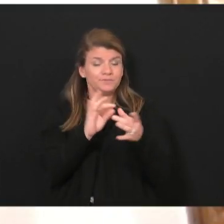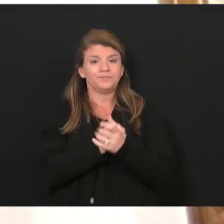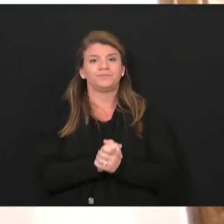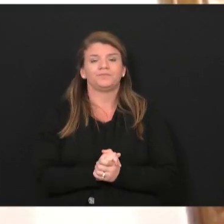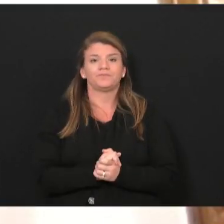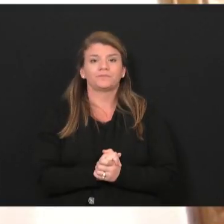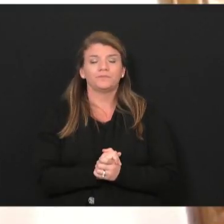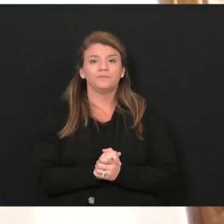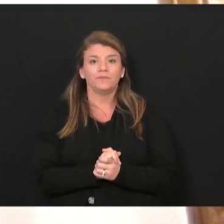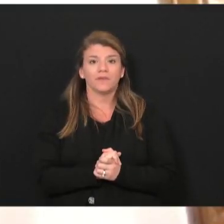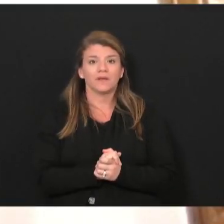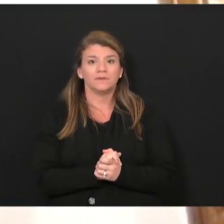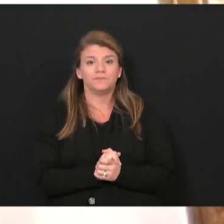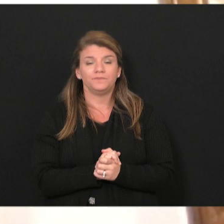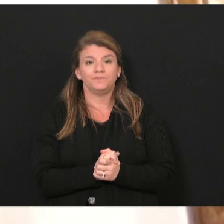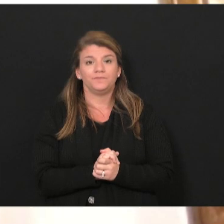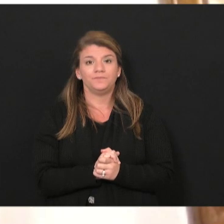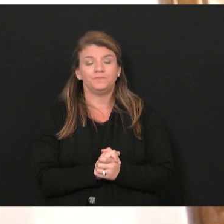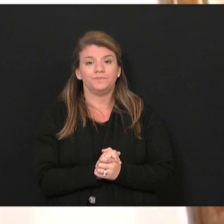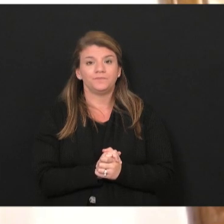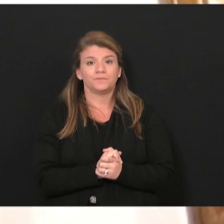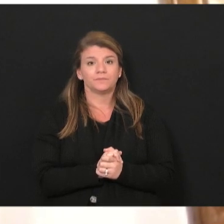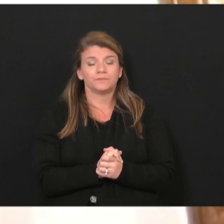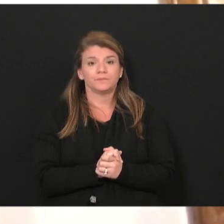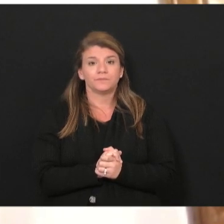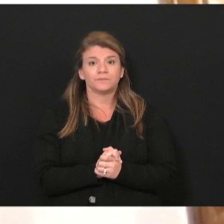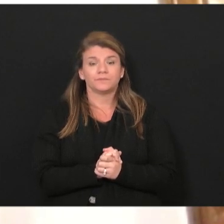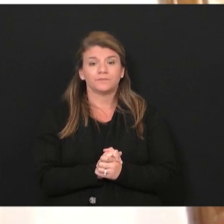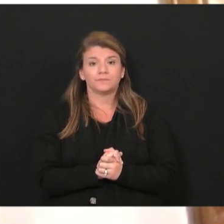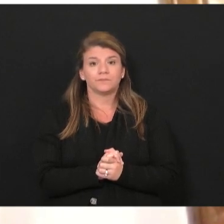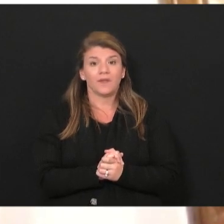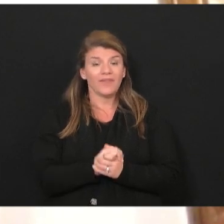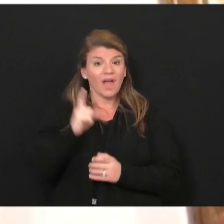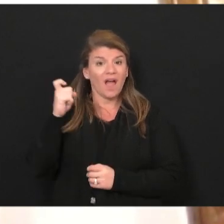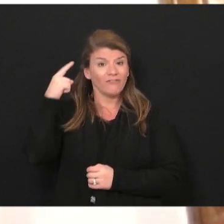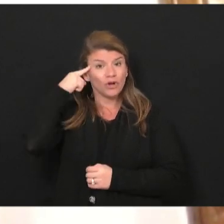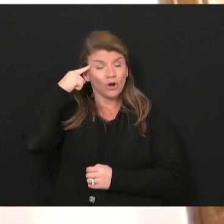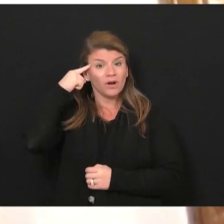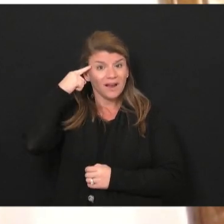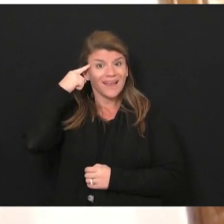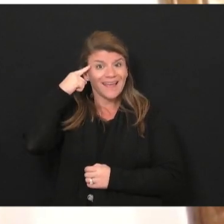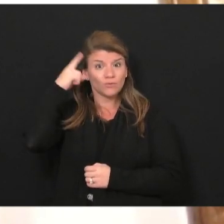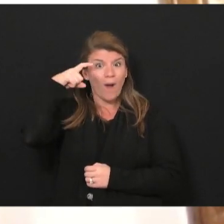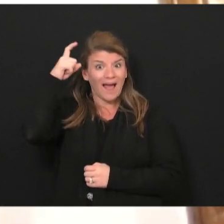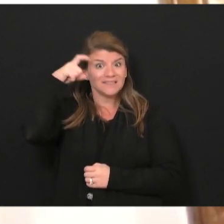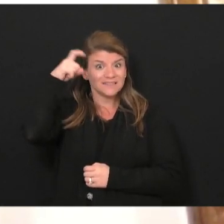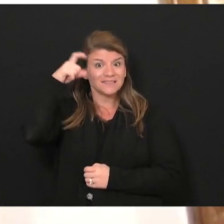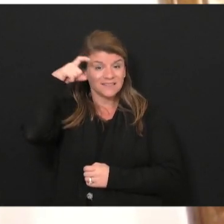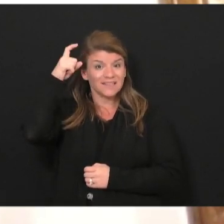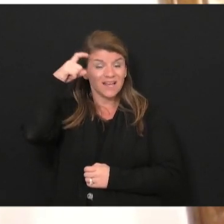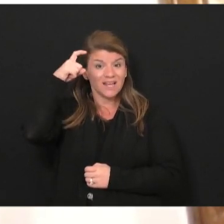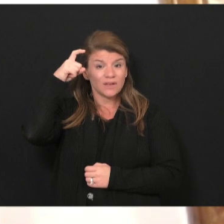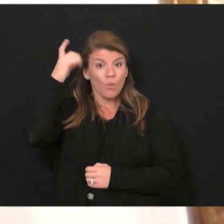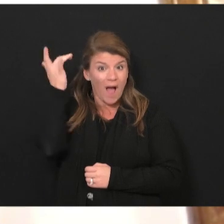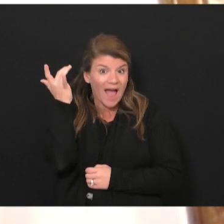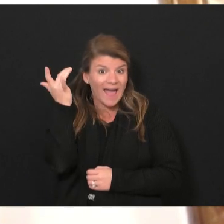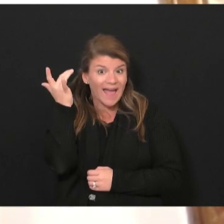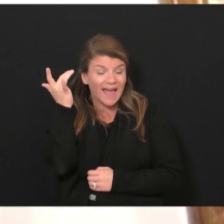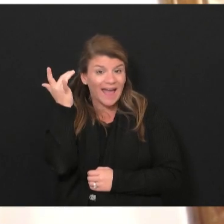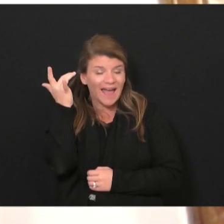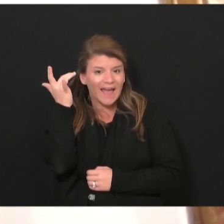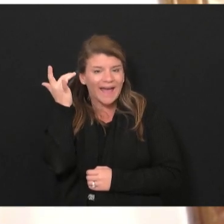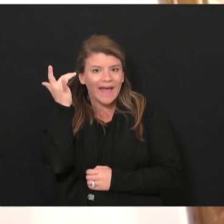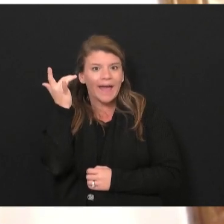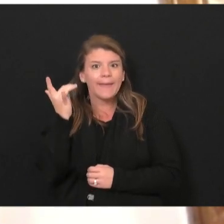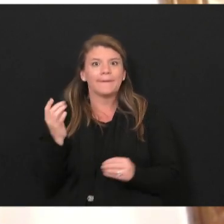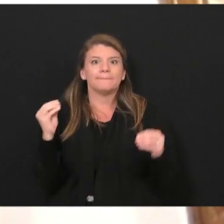think the governor is wise from the perspective that the more connection that you have